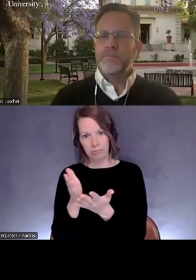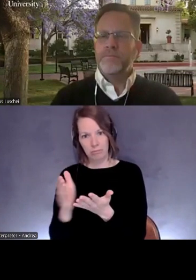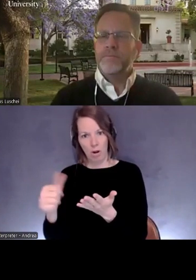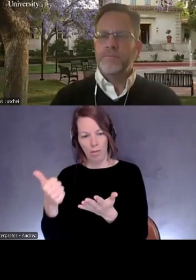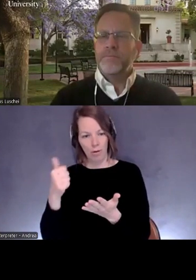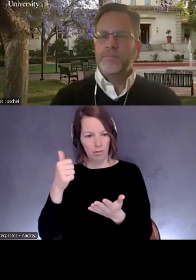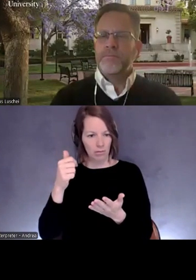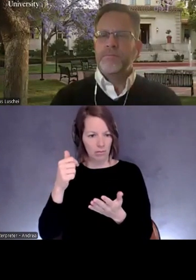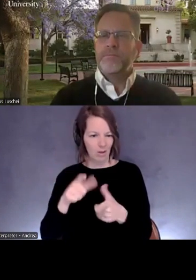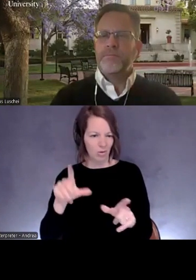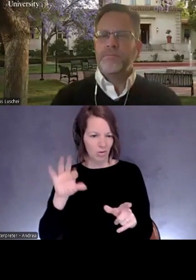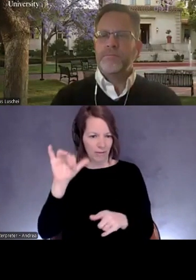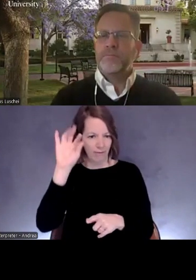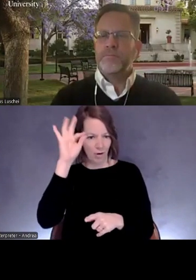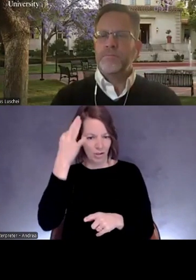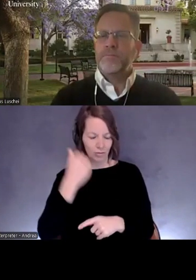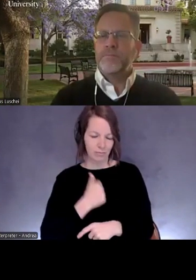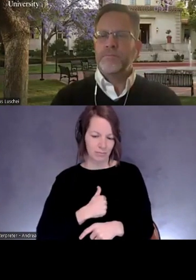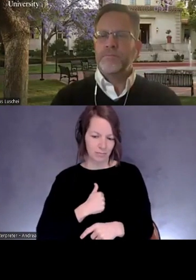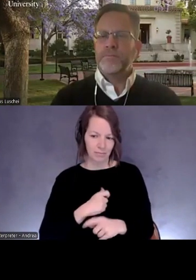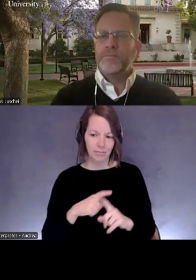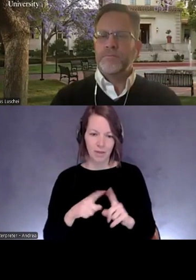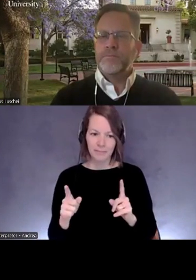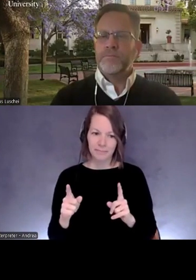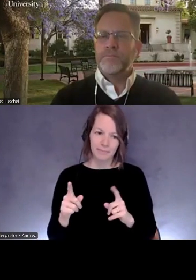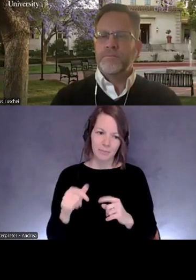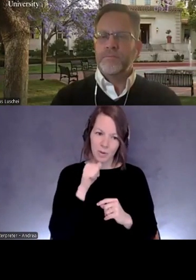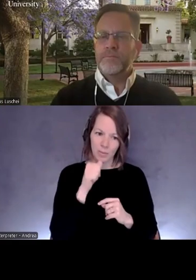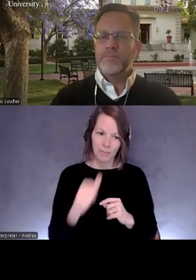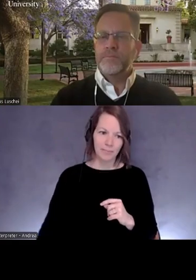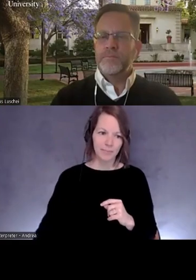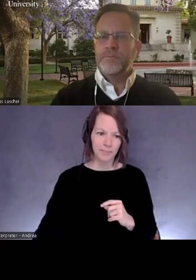So sorry, but we don't.